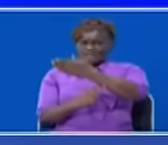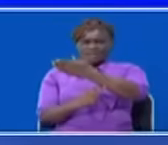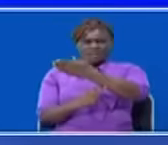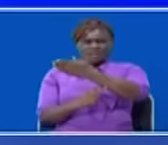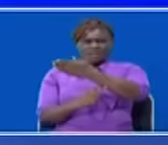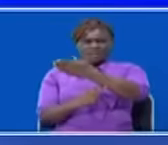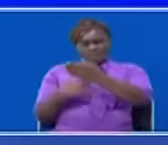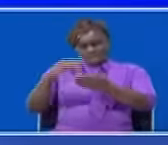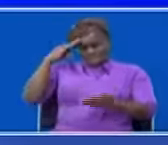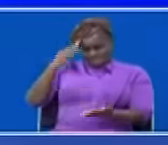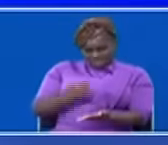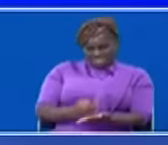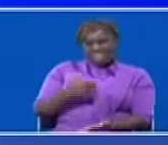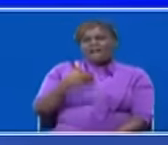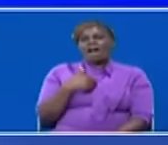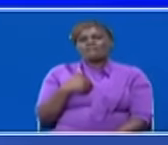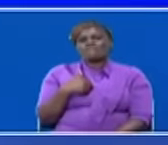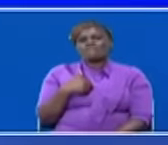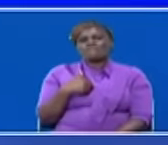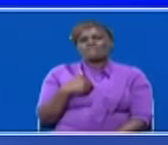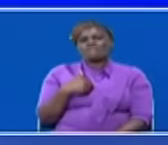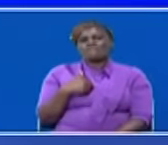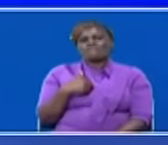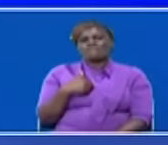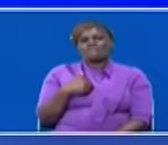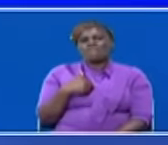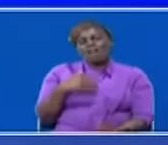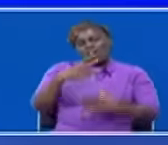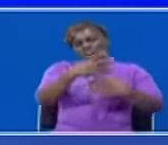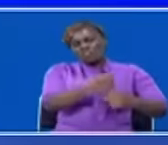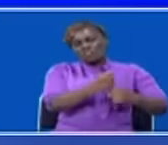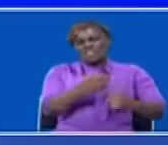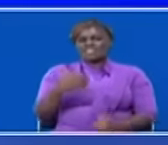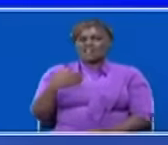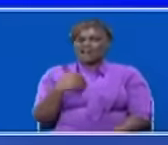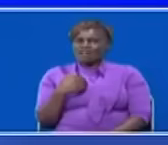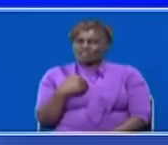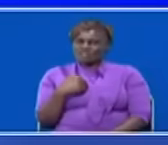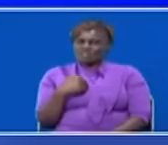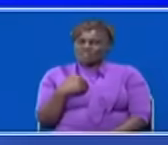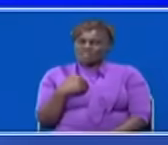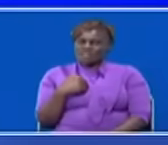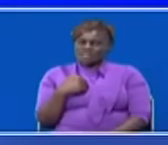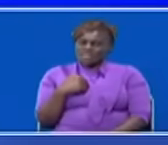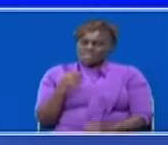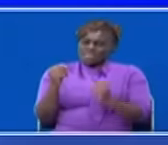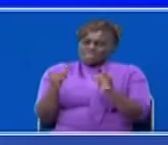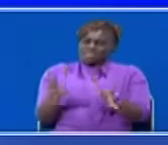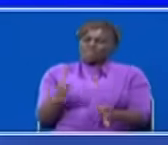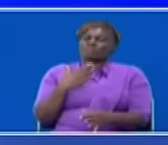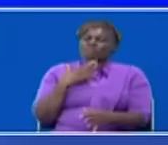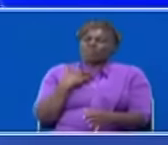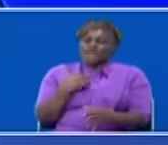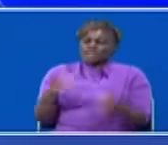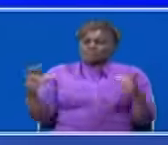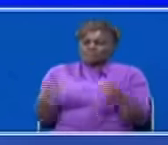I have faith. I have a level of confidence that if we want to make our